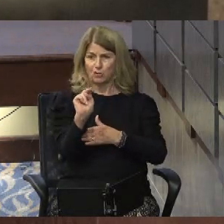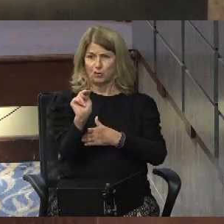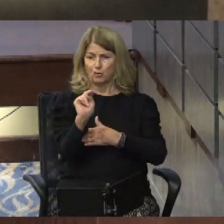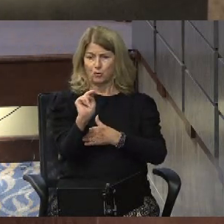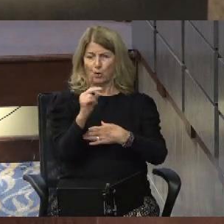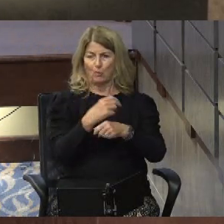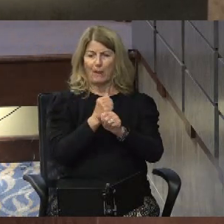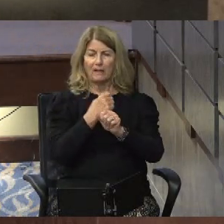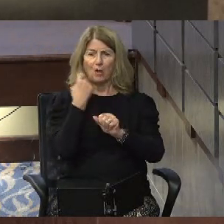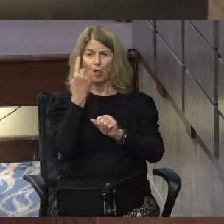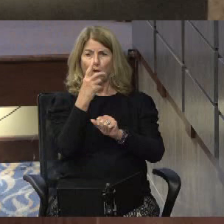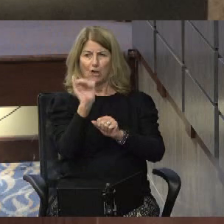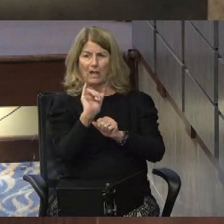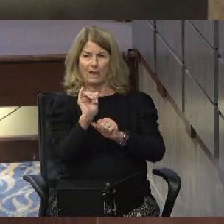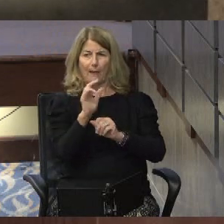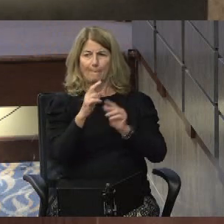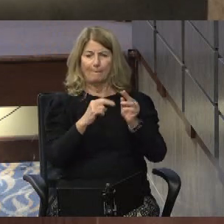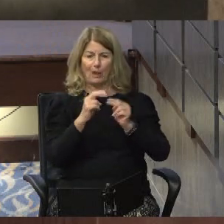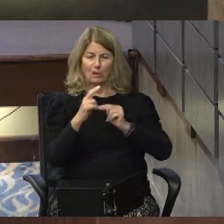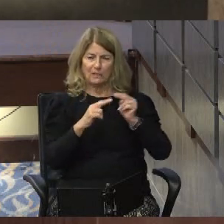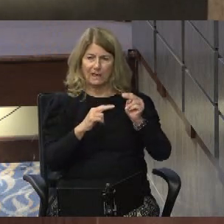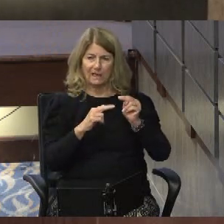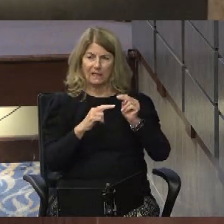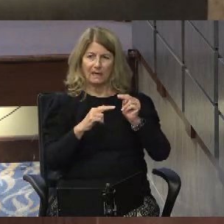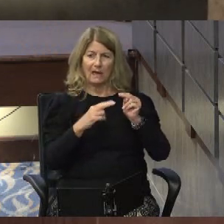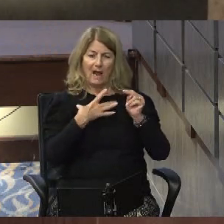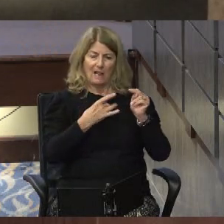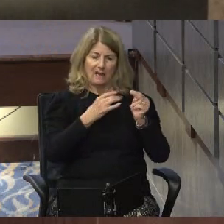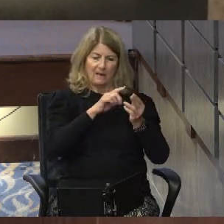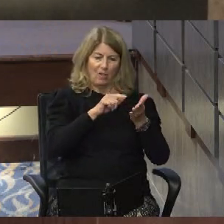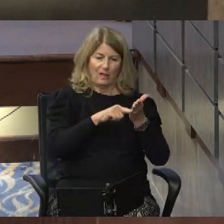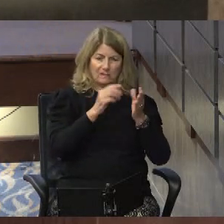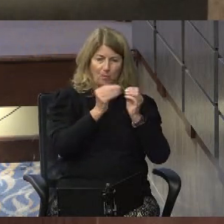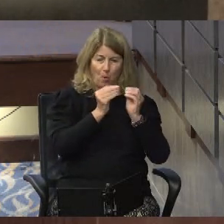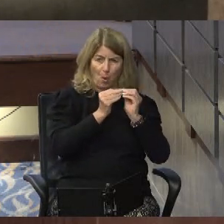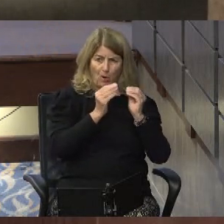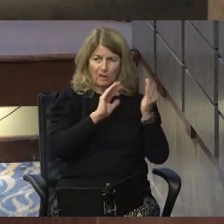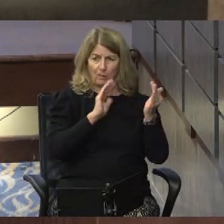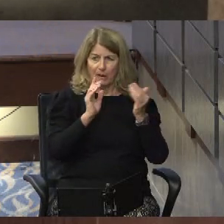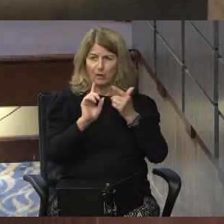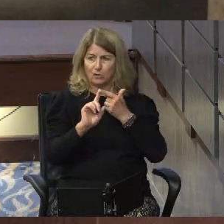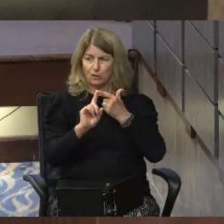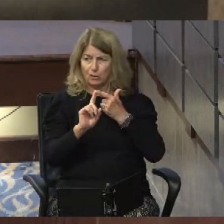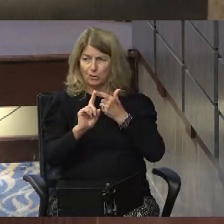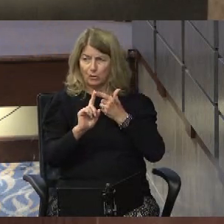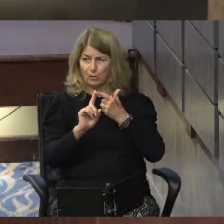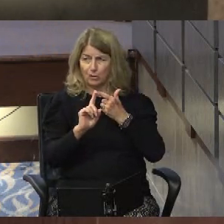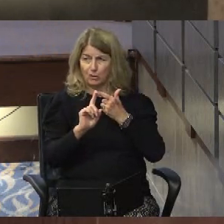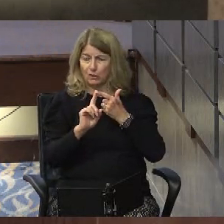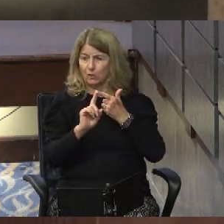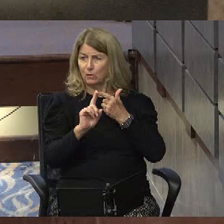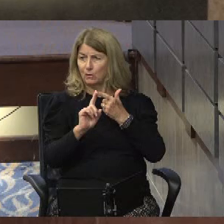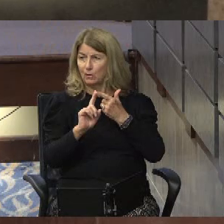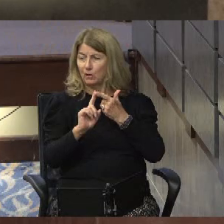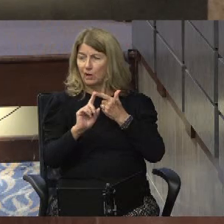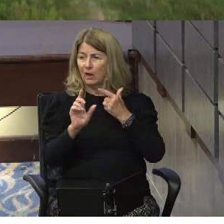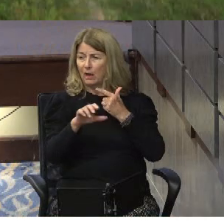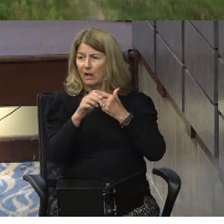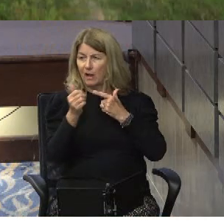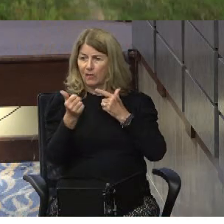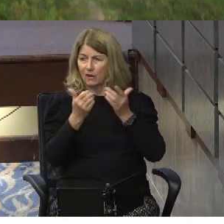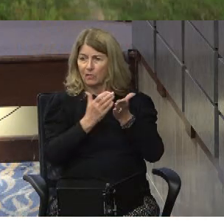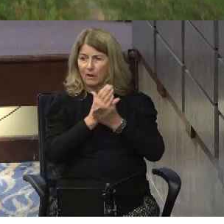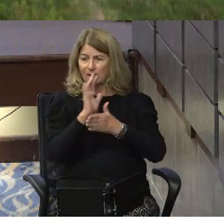look like a building. I like this more than I would like photographs. It's said differently. I like the tan